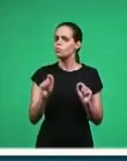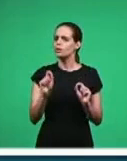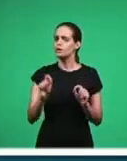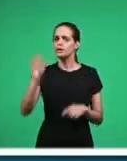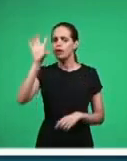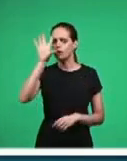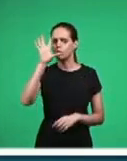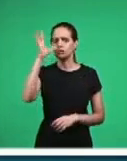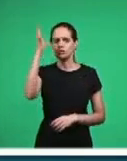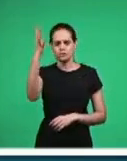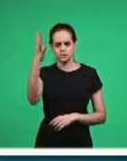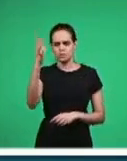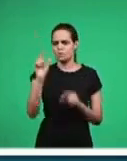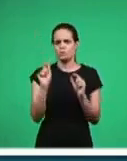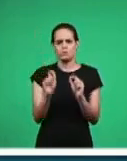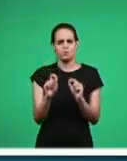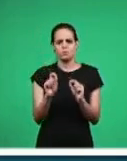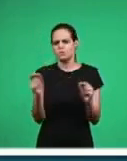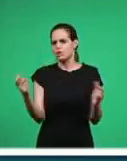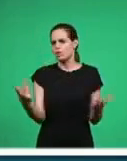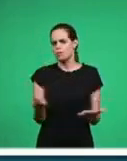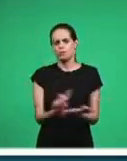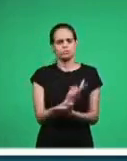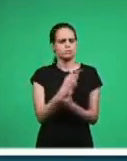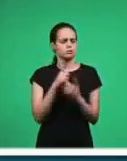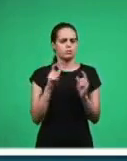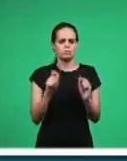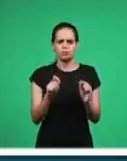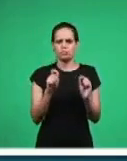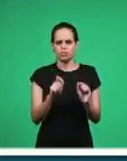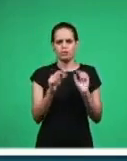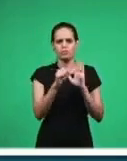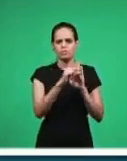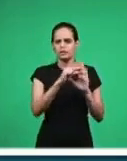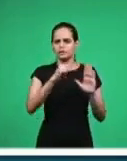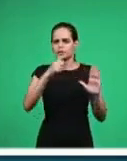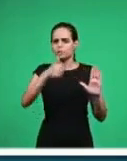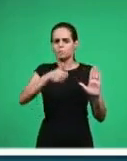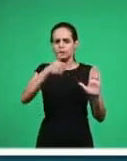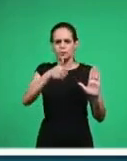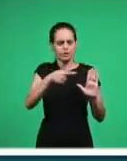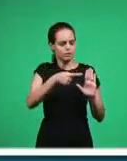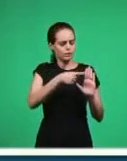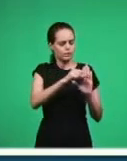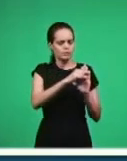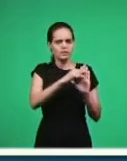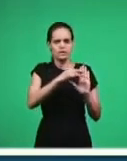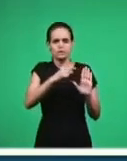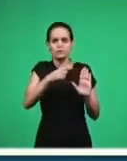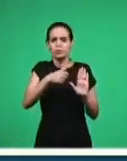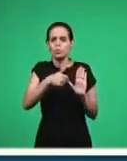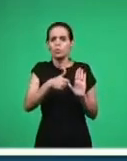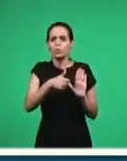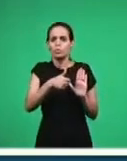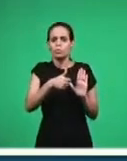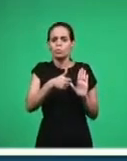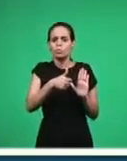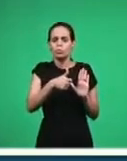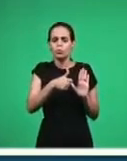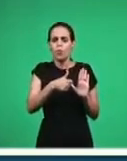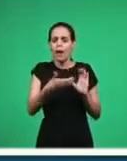What happened there with prophet Isaiah in the first verse